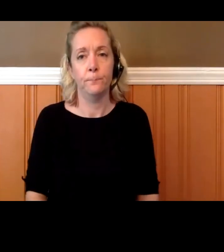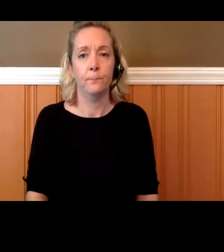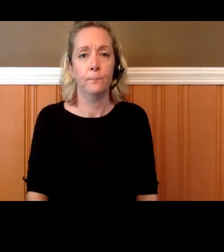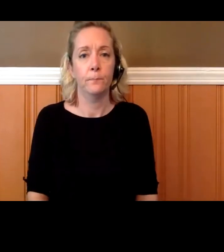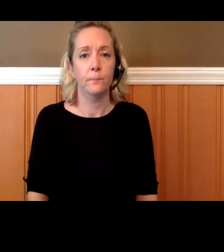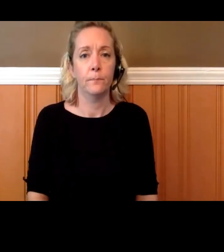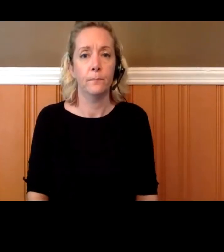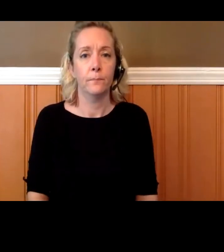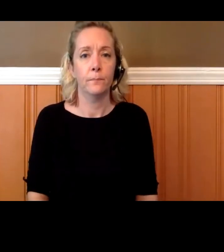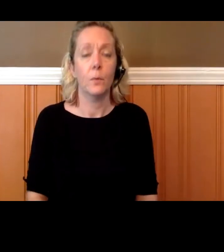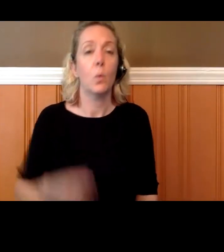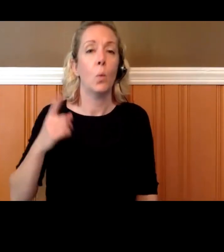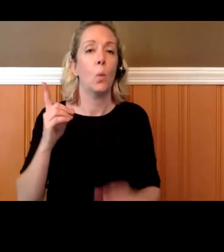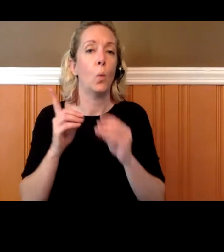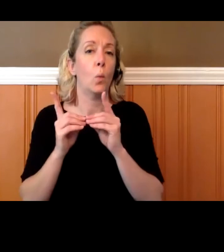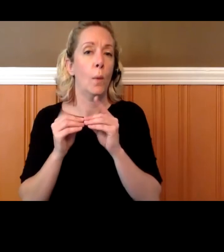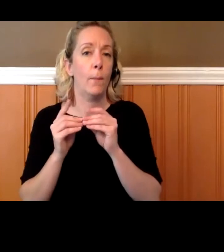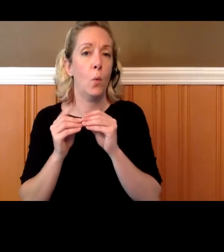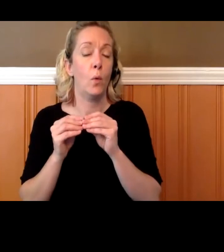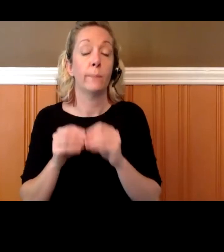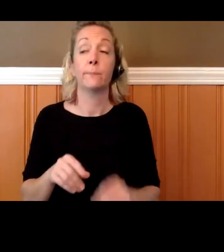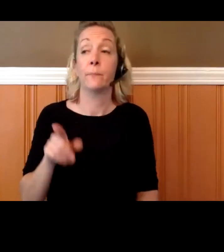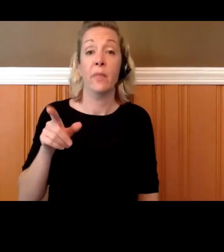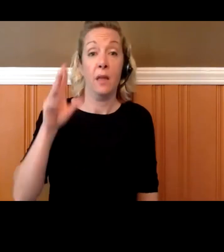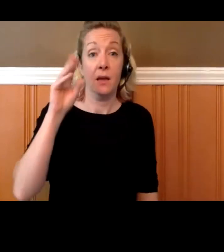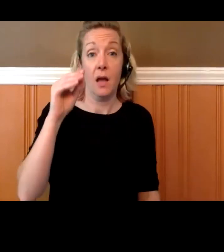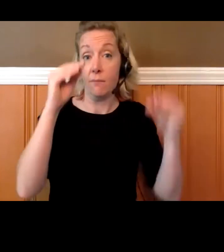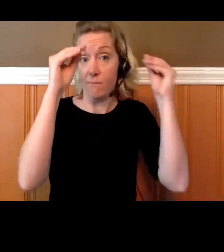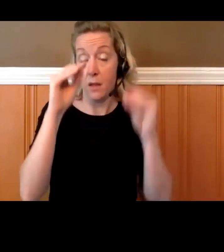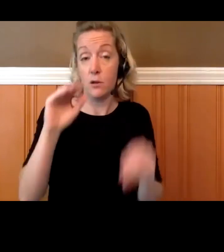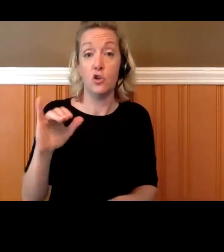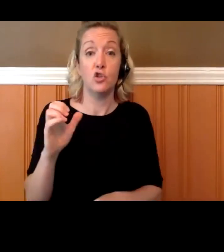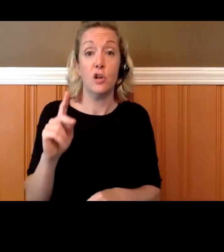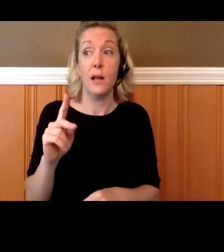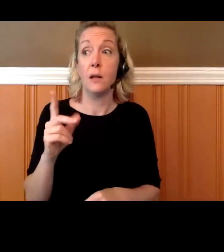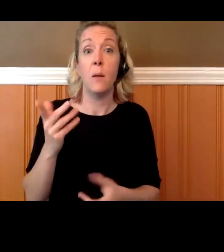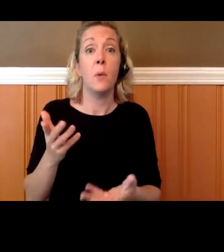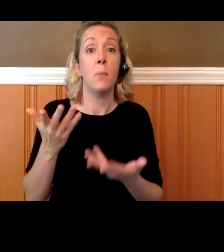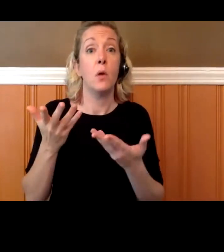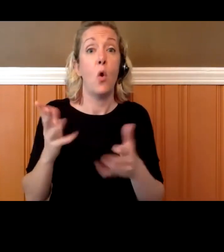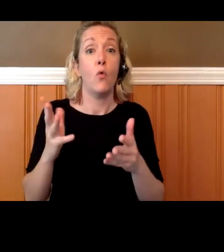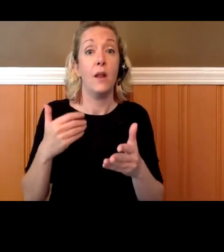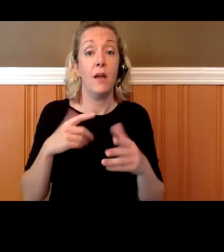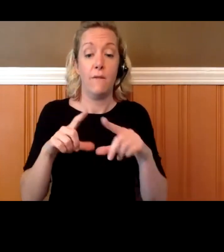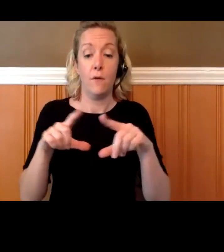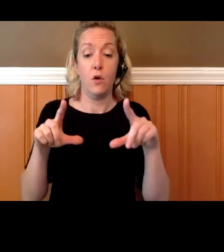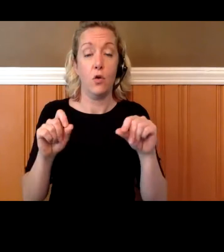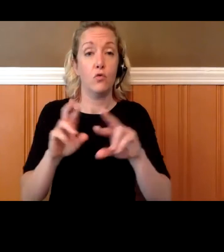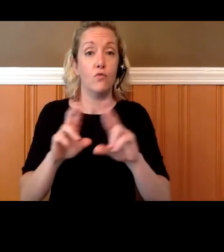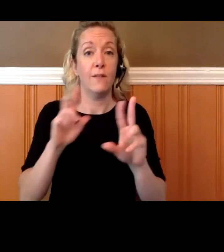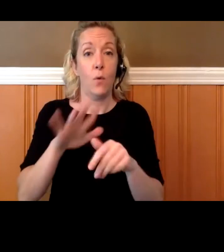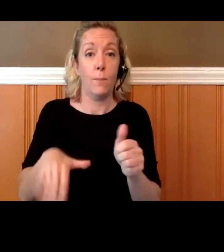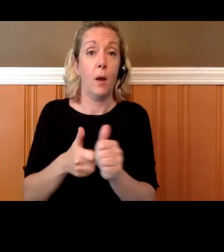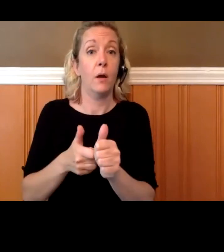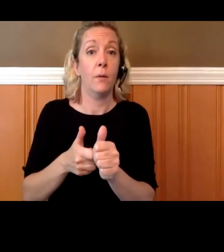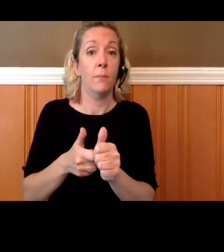And one more, Yes. could Jack have already had a card written as a last resort when things didn't work?